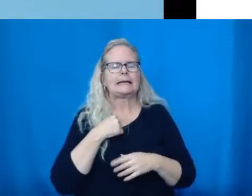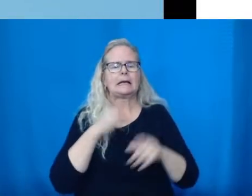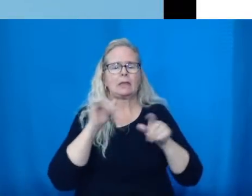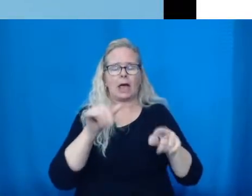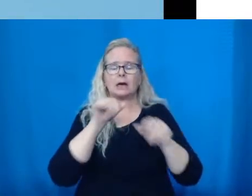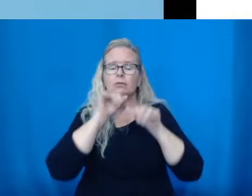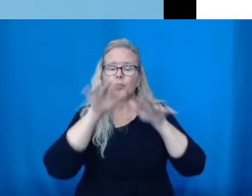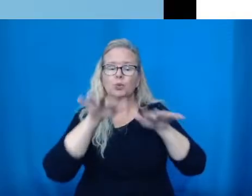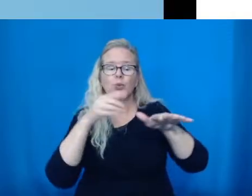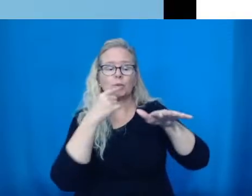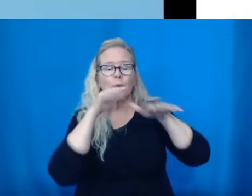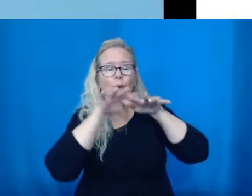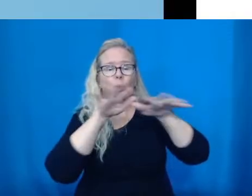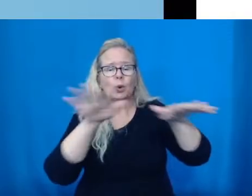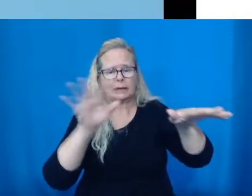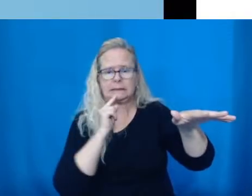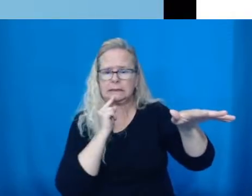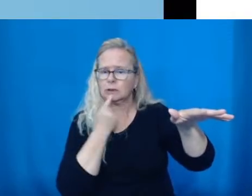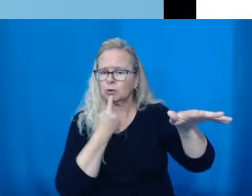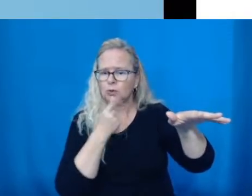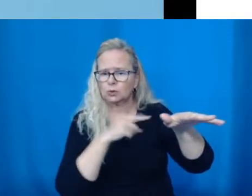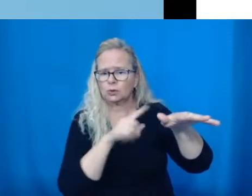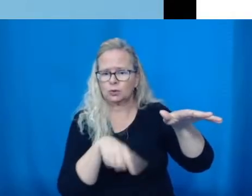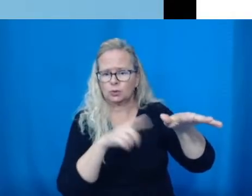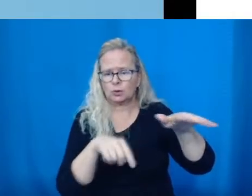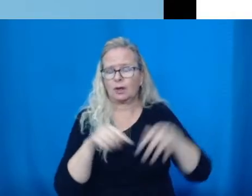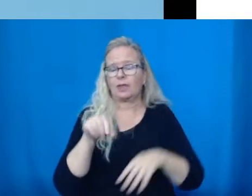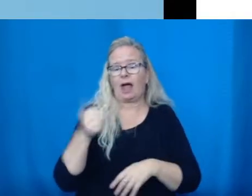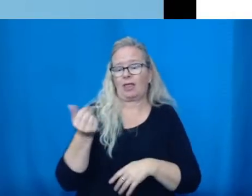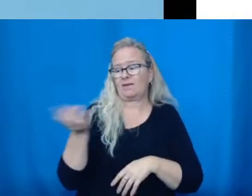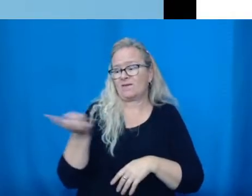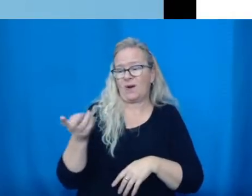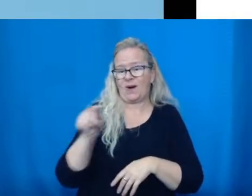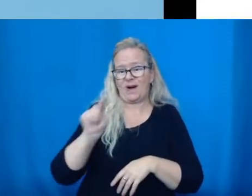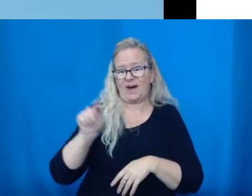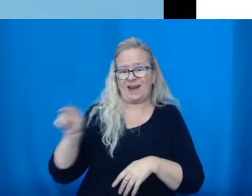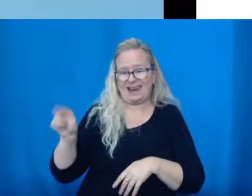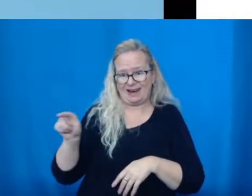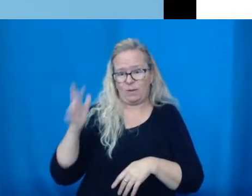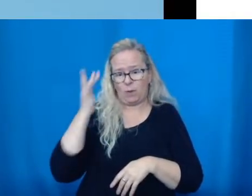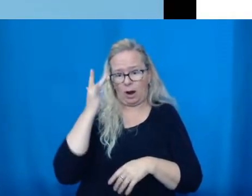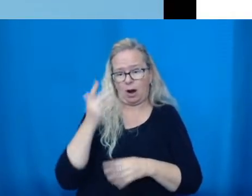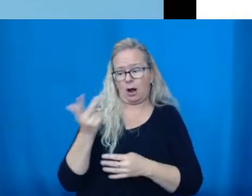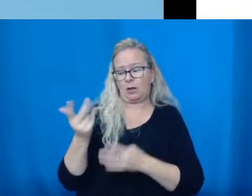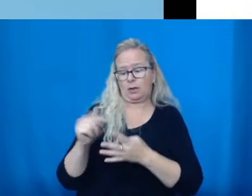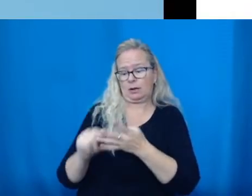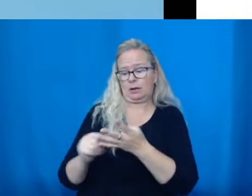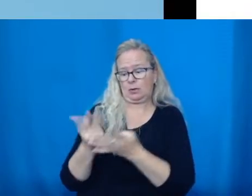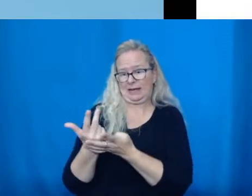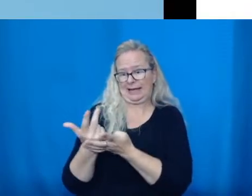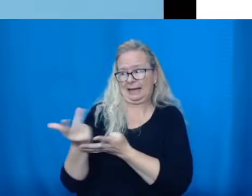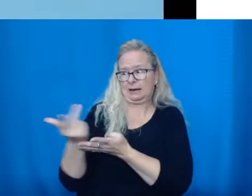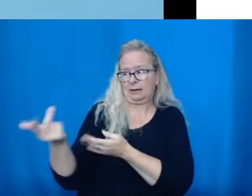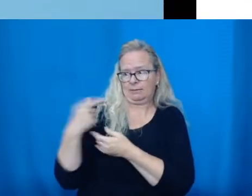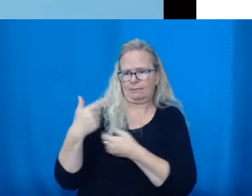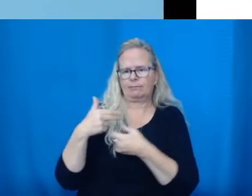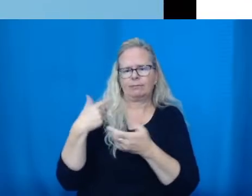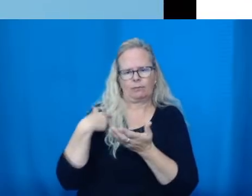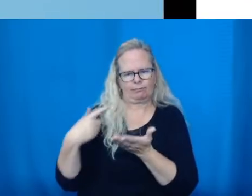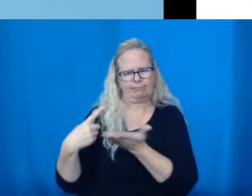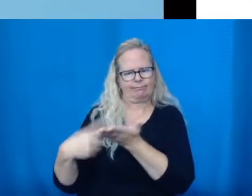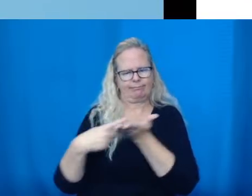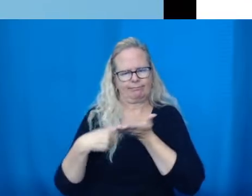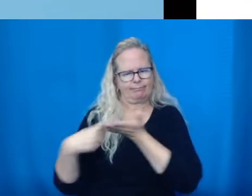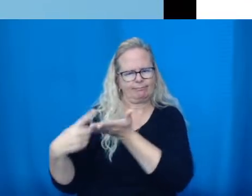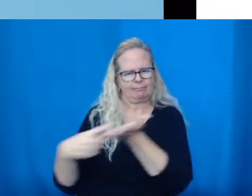perspectives that have been underrepresented during this pandemic. So my aim in the next few minutes is to really set the stage for them by showing that we